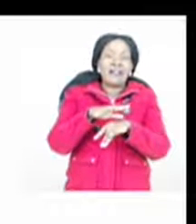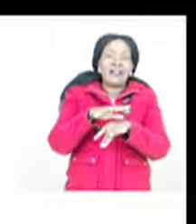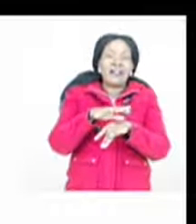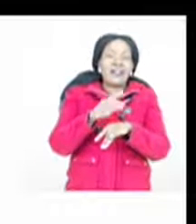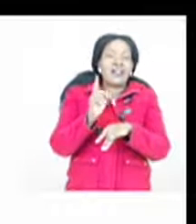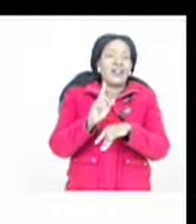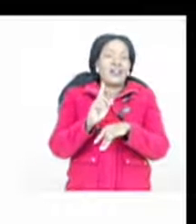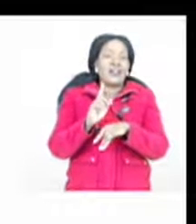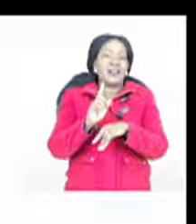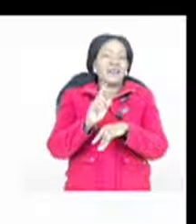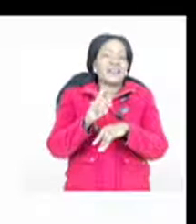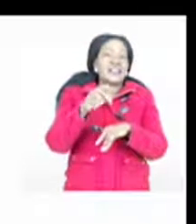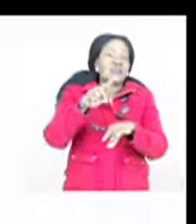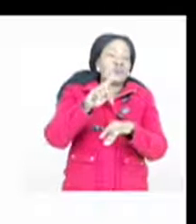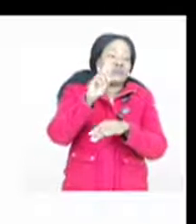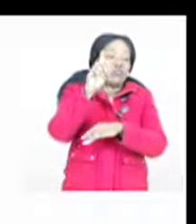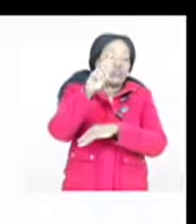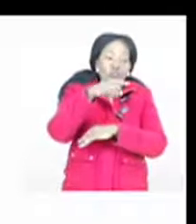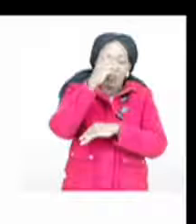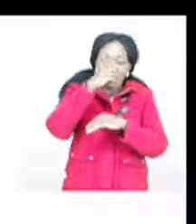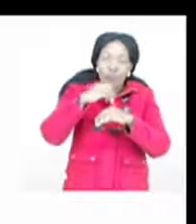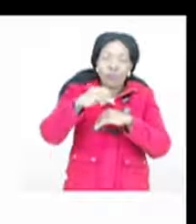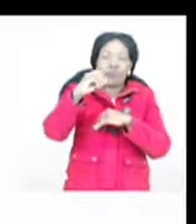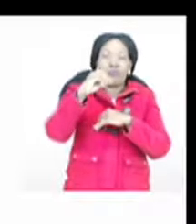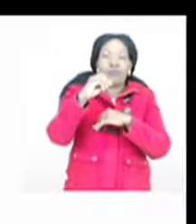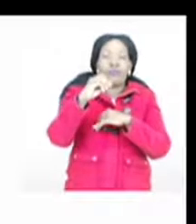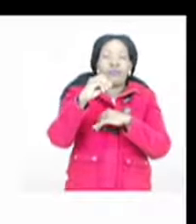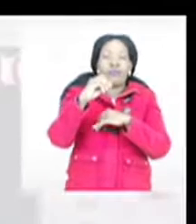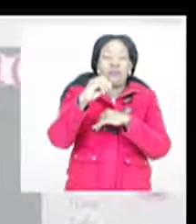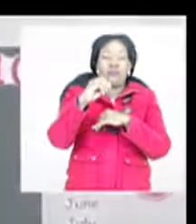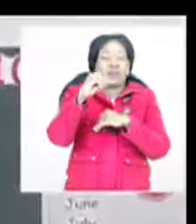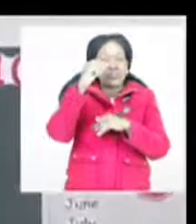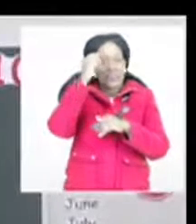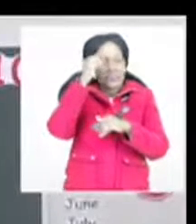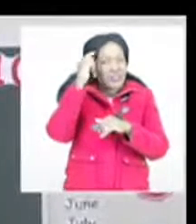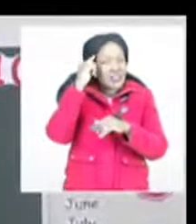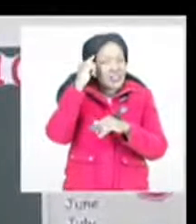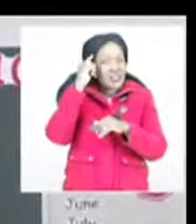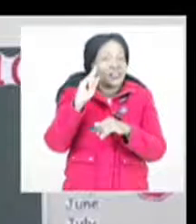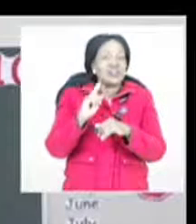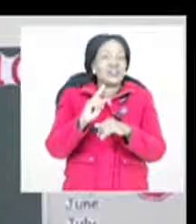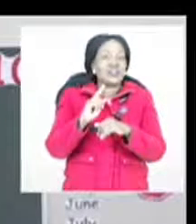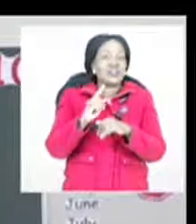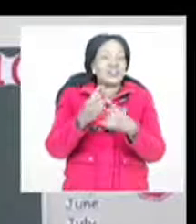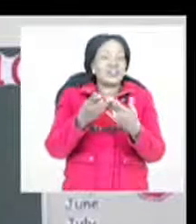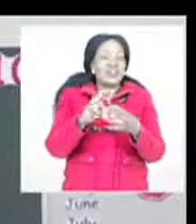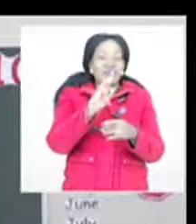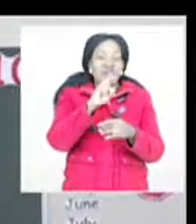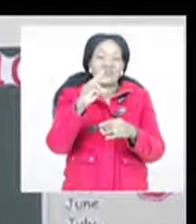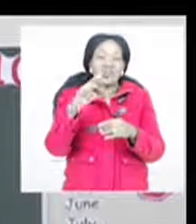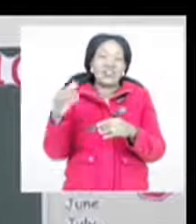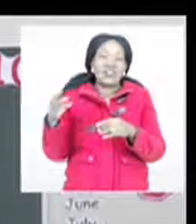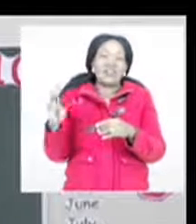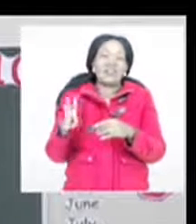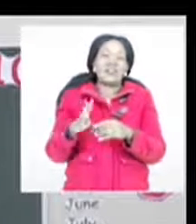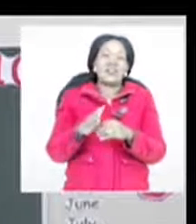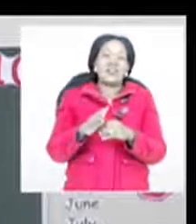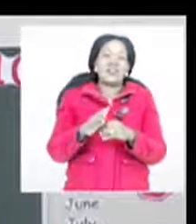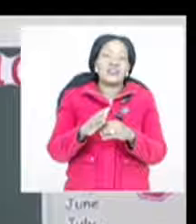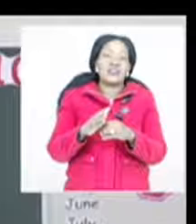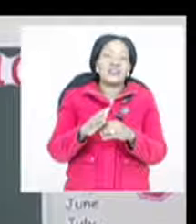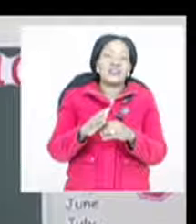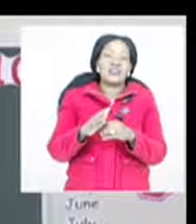in front? Keep that one in mind. Let's do some counting to see if you're